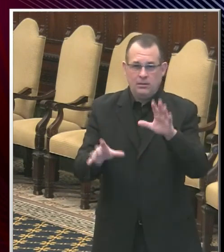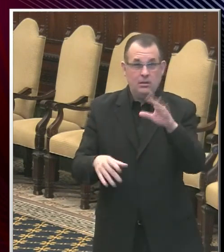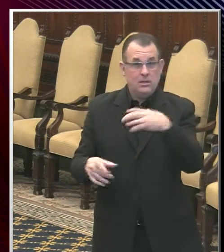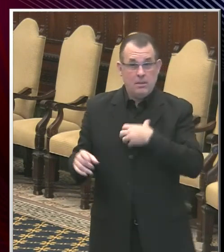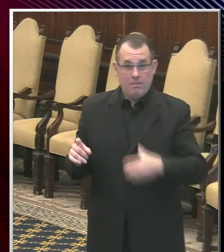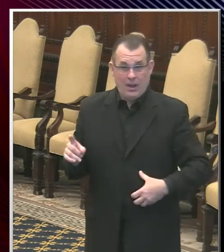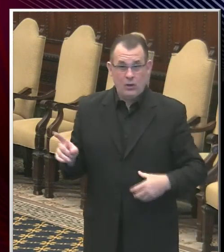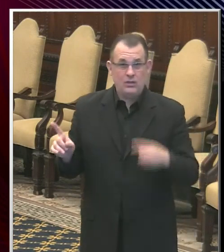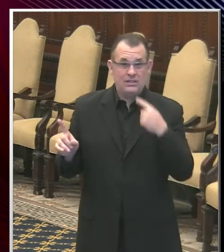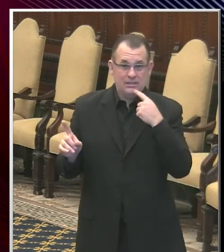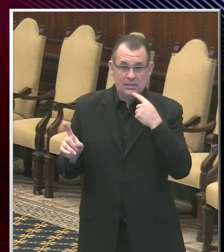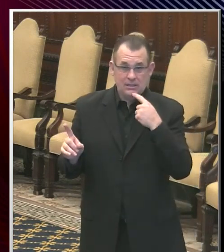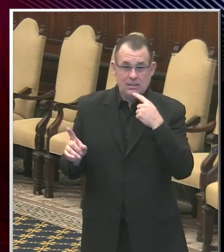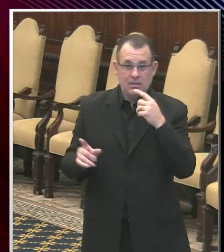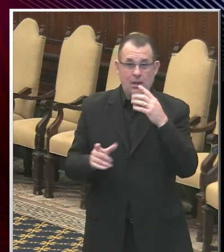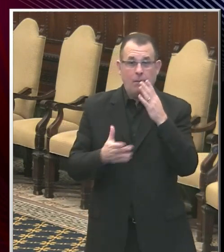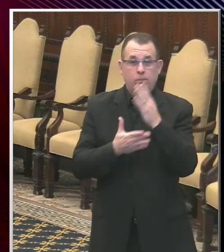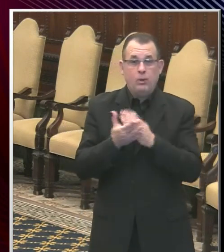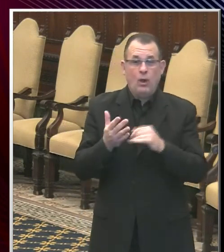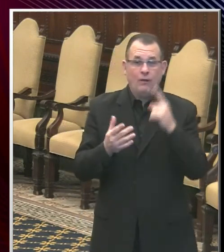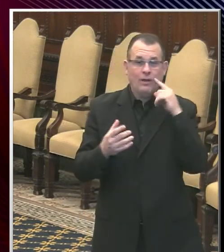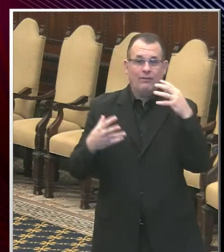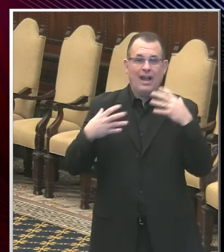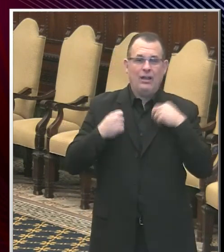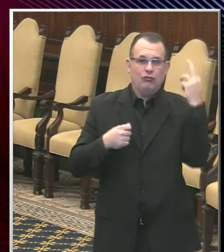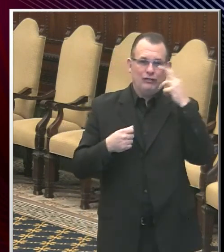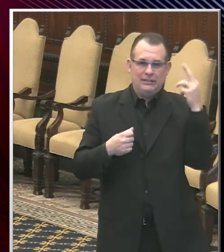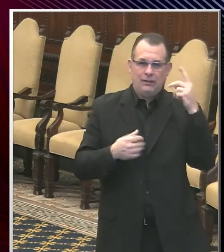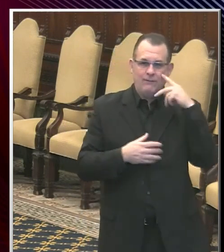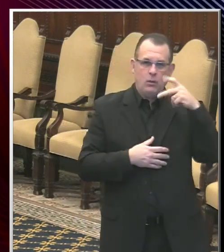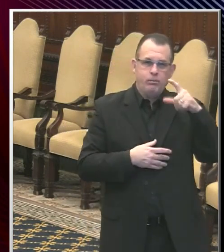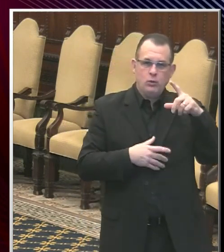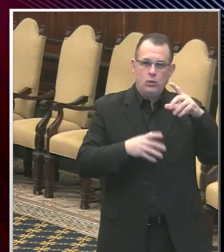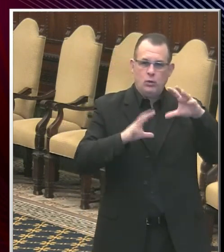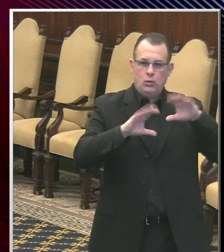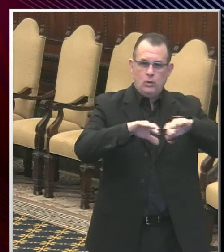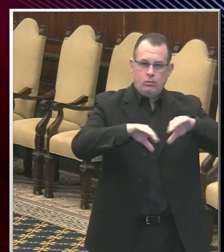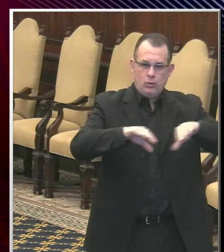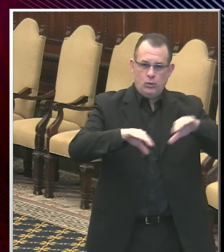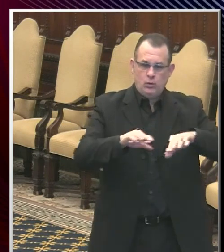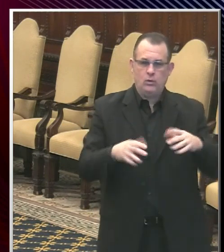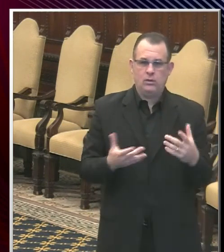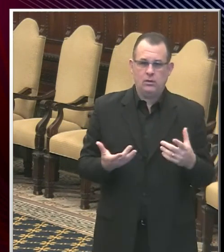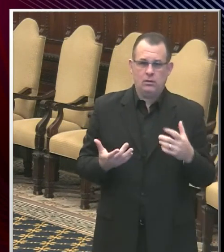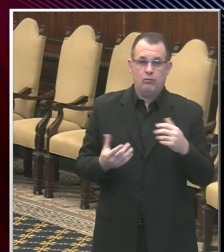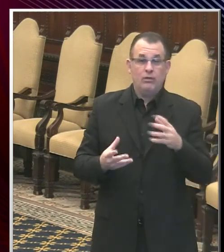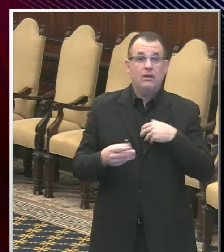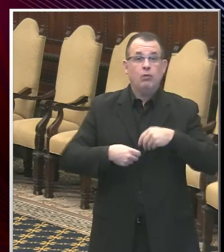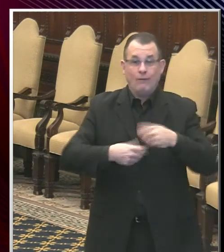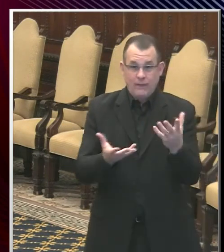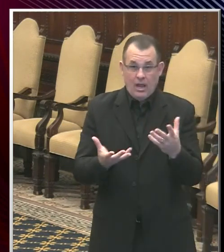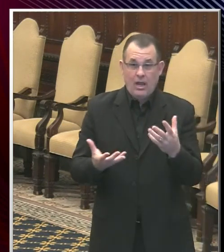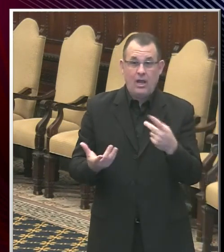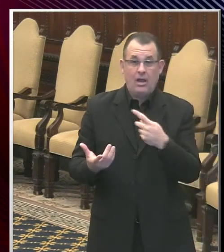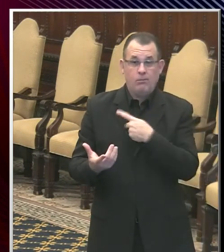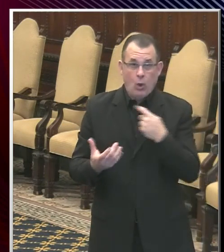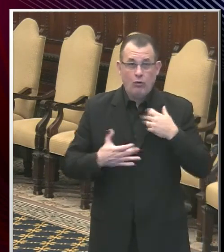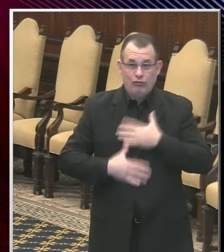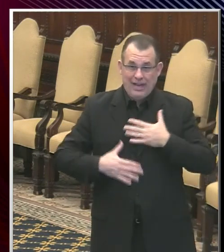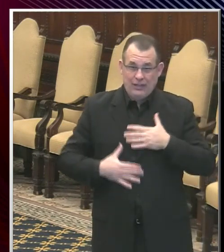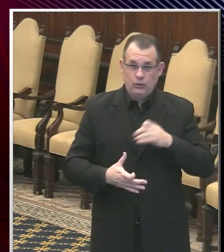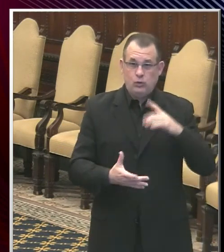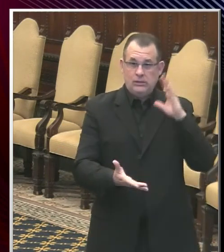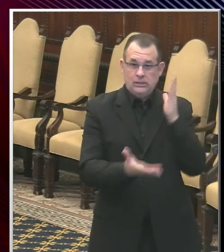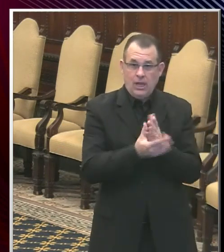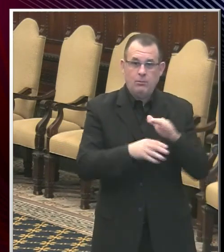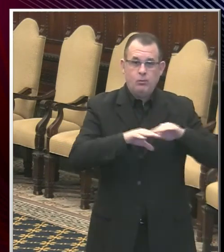that it was partly because of health reasons. We provided direction to the Parks and Rec to stop planning for pool opening